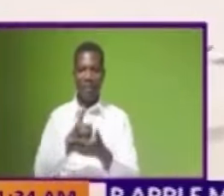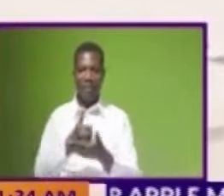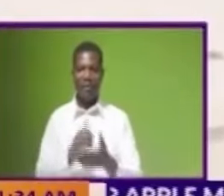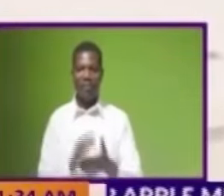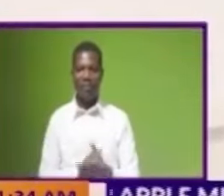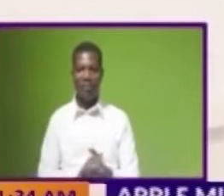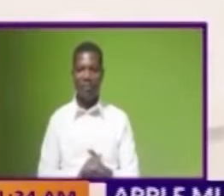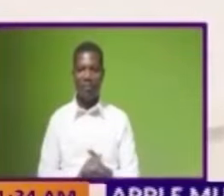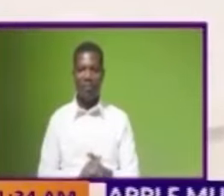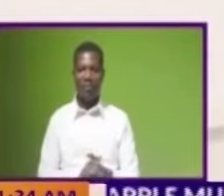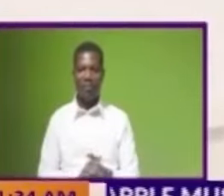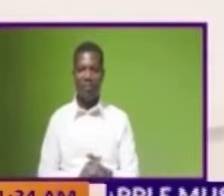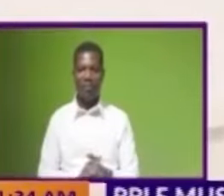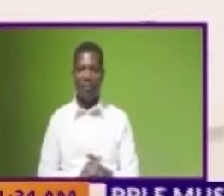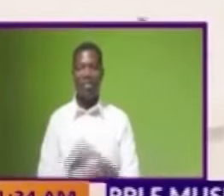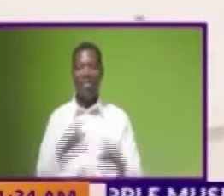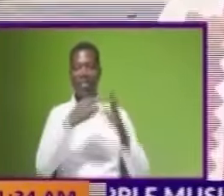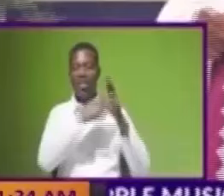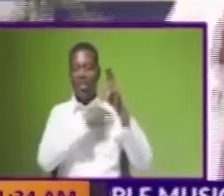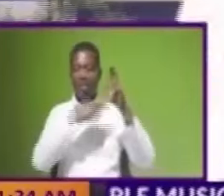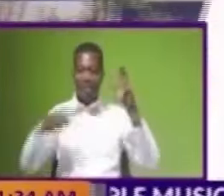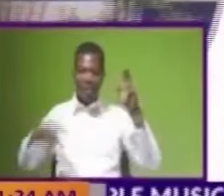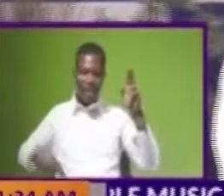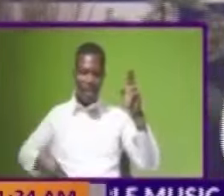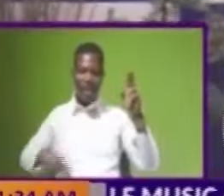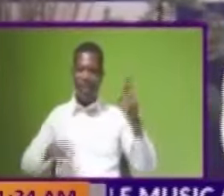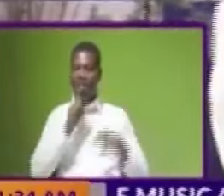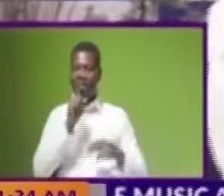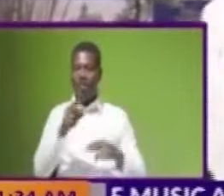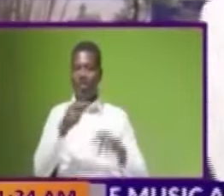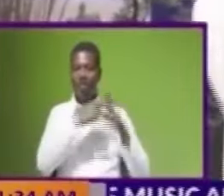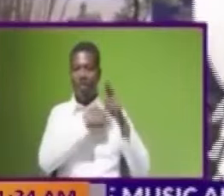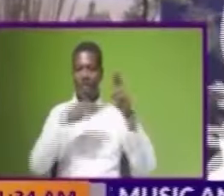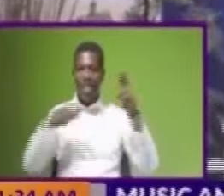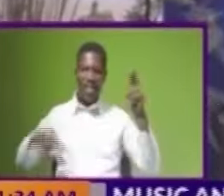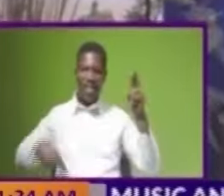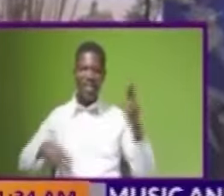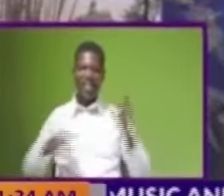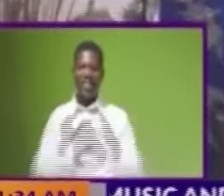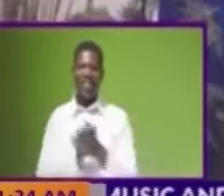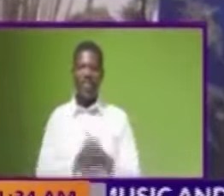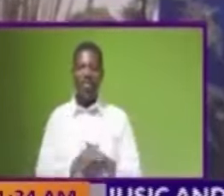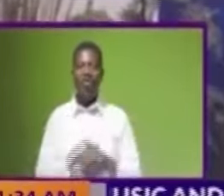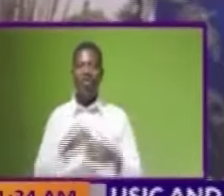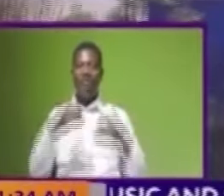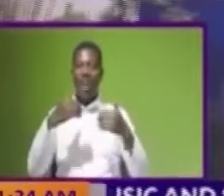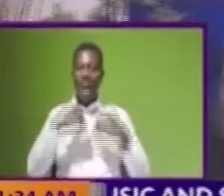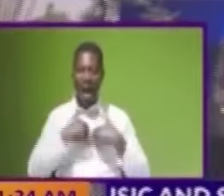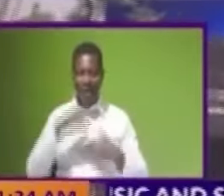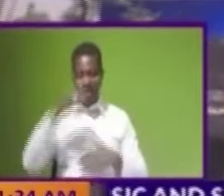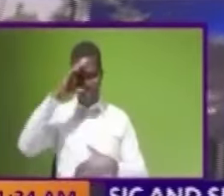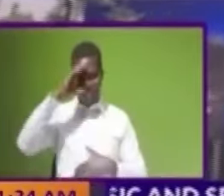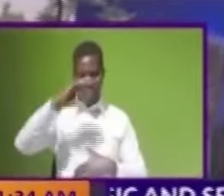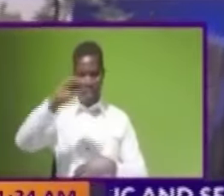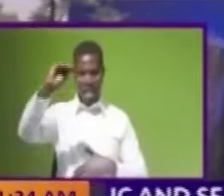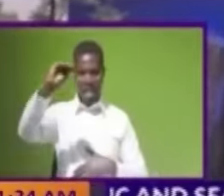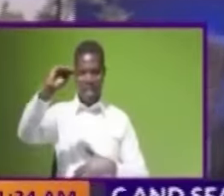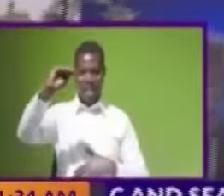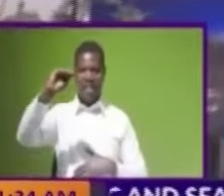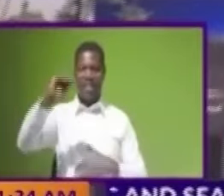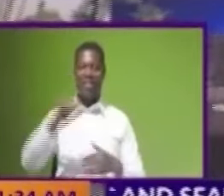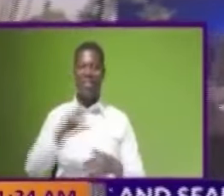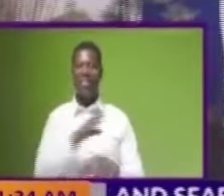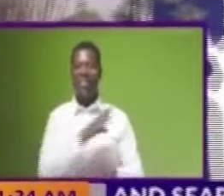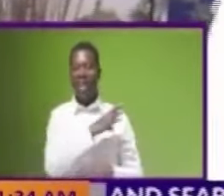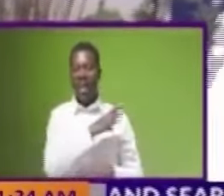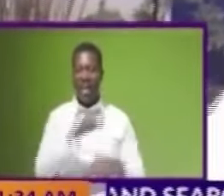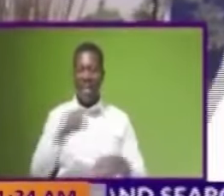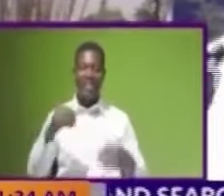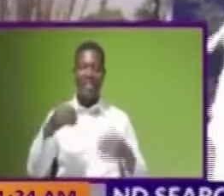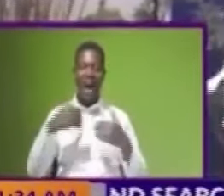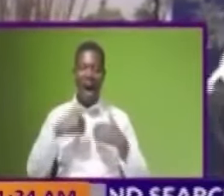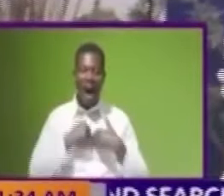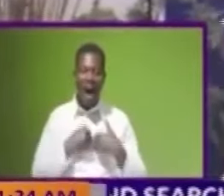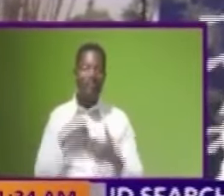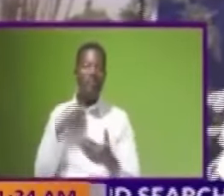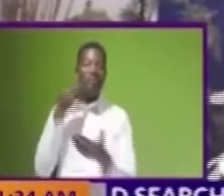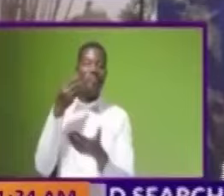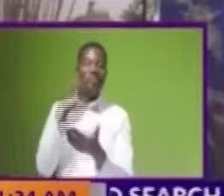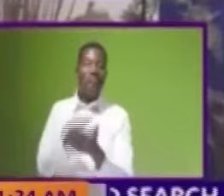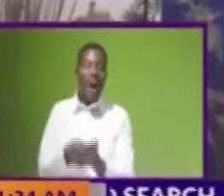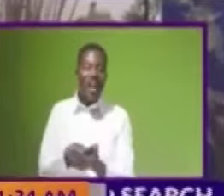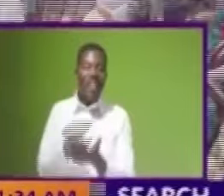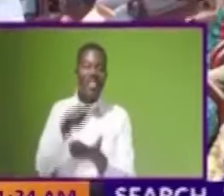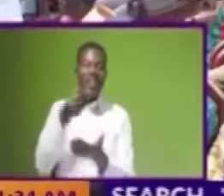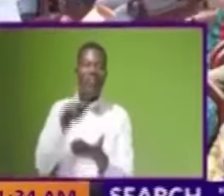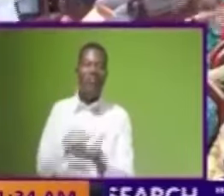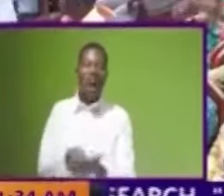wa wahine wabe mpo. Ma. Mechi yao. Heje mi mabomi mwase di ya mamo. Mwata siye.